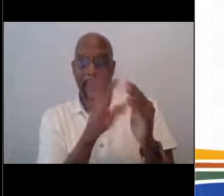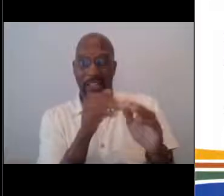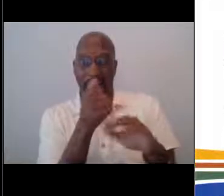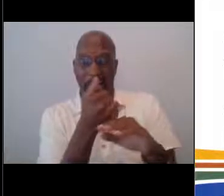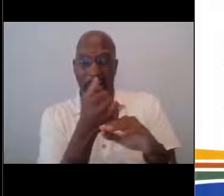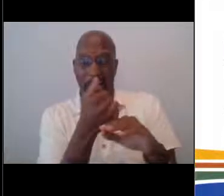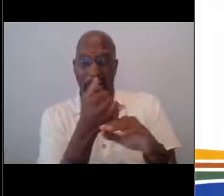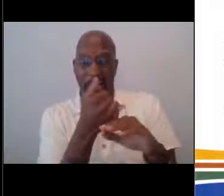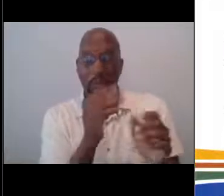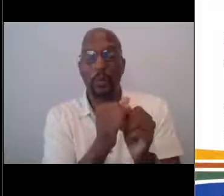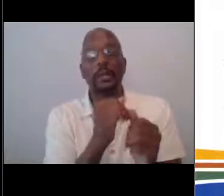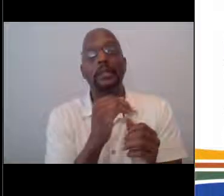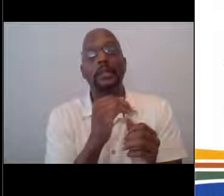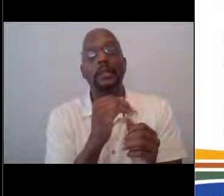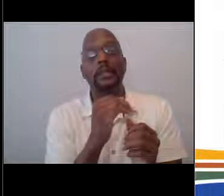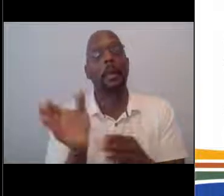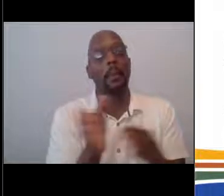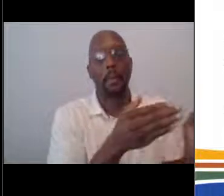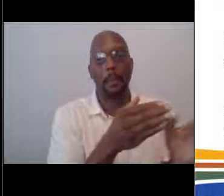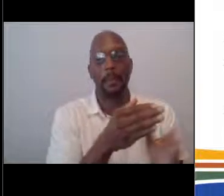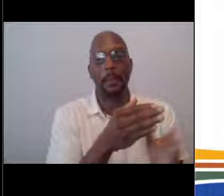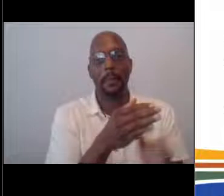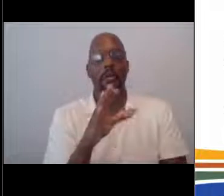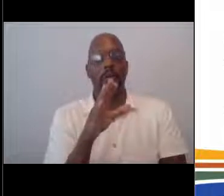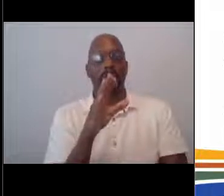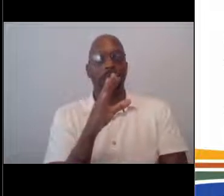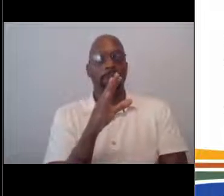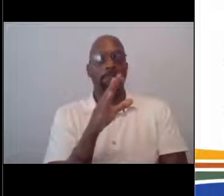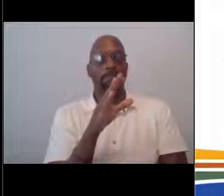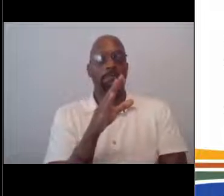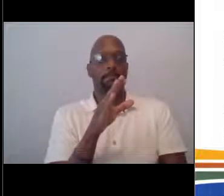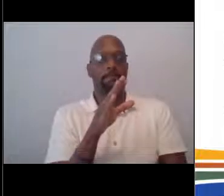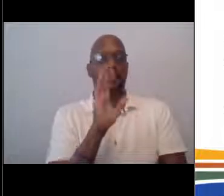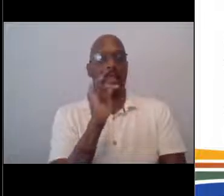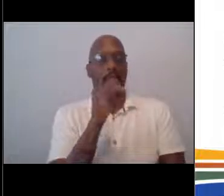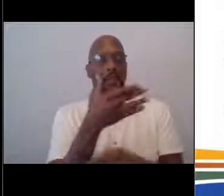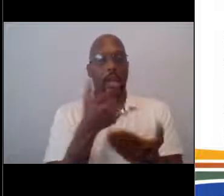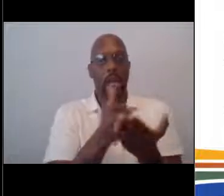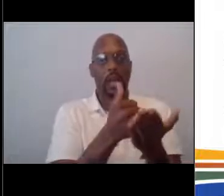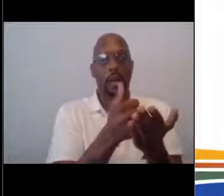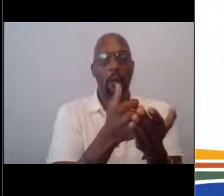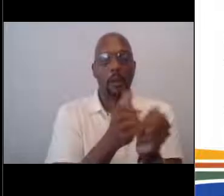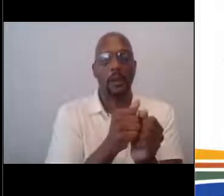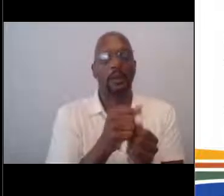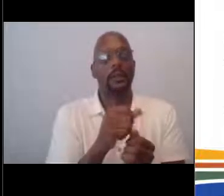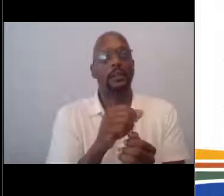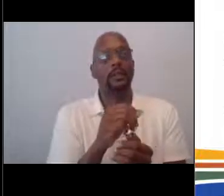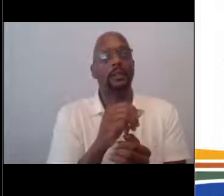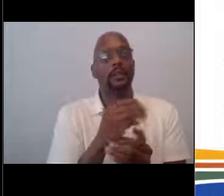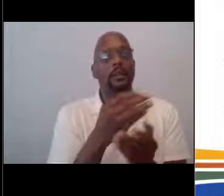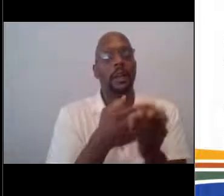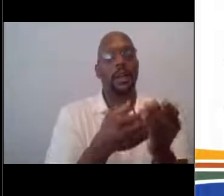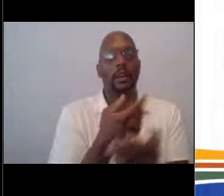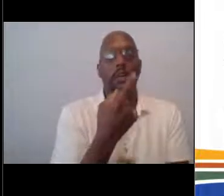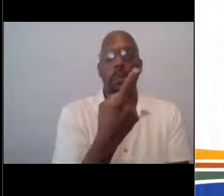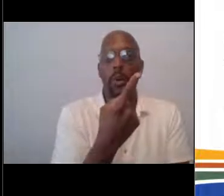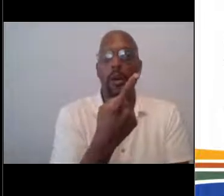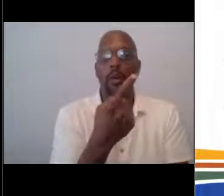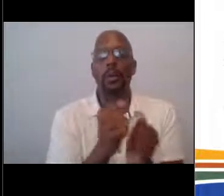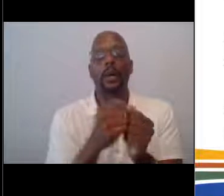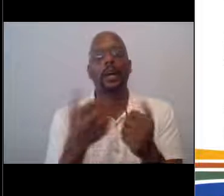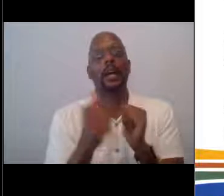multimodal corridor plan. Your commission made transformative investment in our corridor with Cycle 1 of SB1 competitive programs,